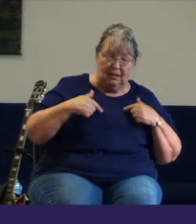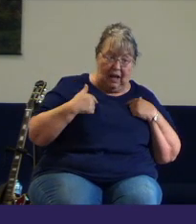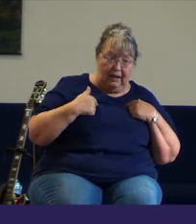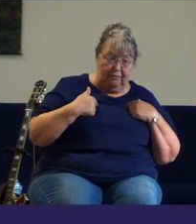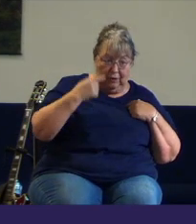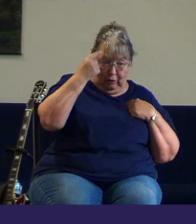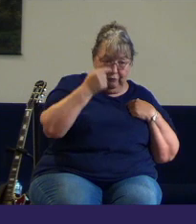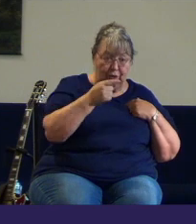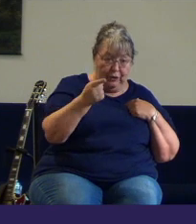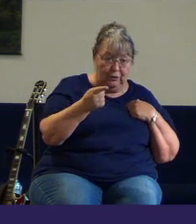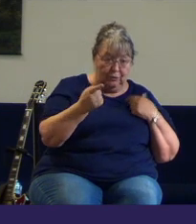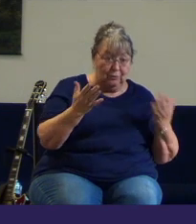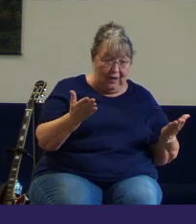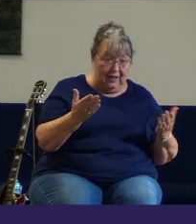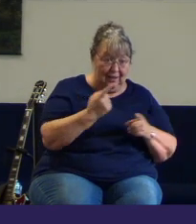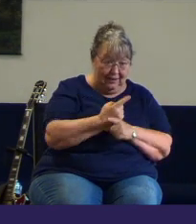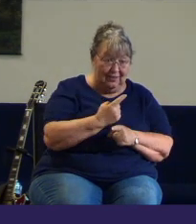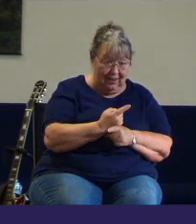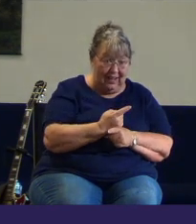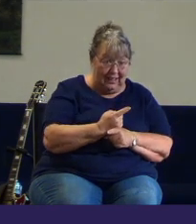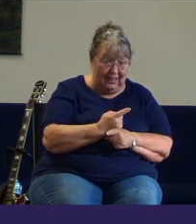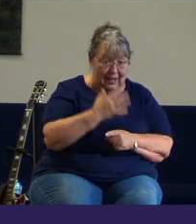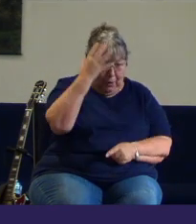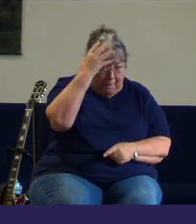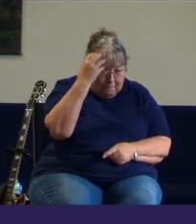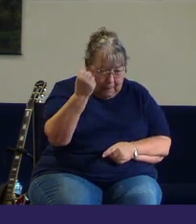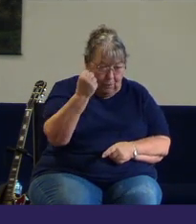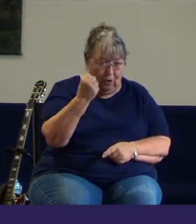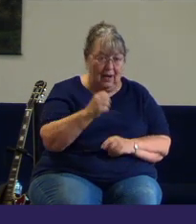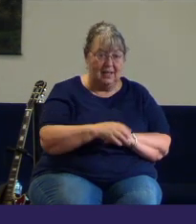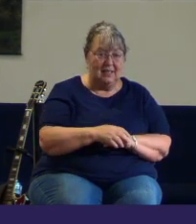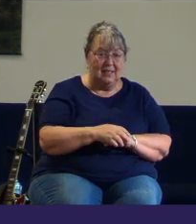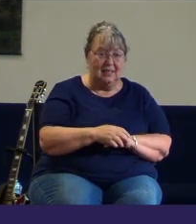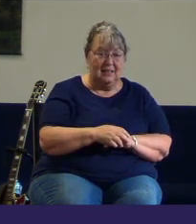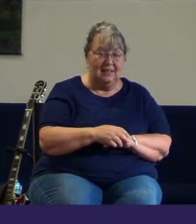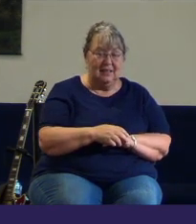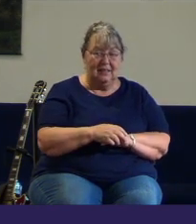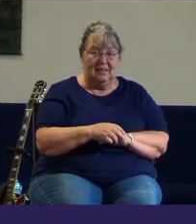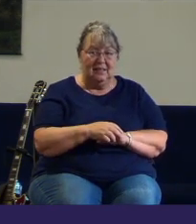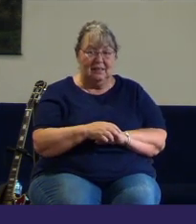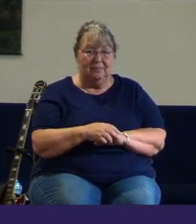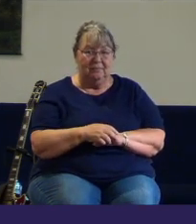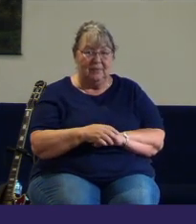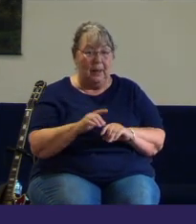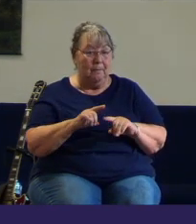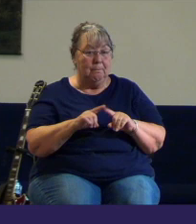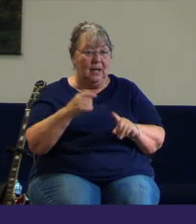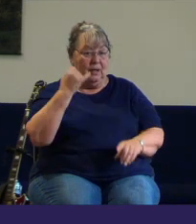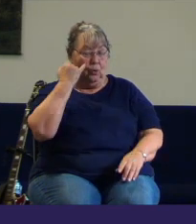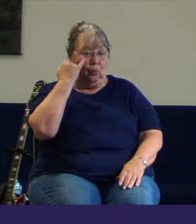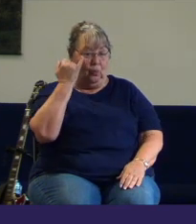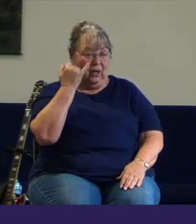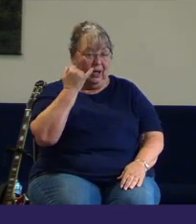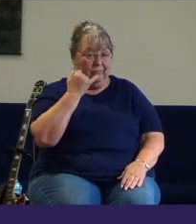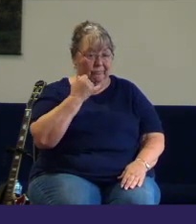this is what he's done for me. This is where he's brought me from. This is what he does when I'm down and out. We all have a